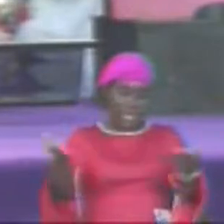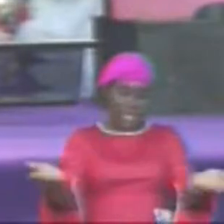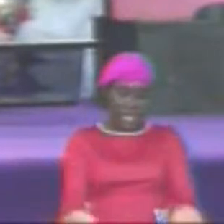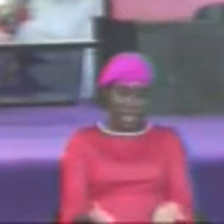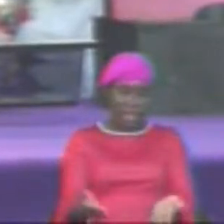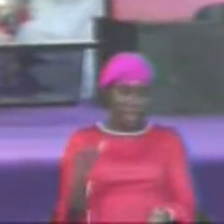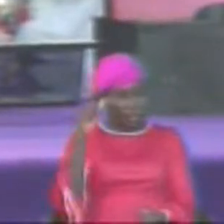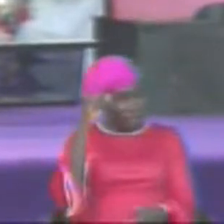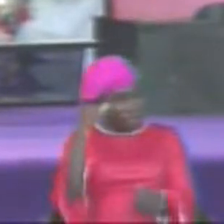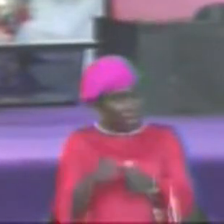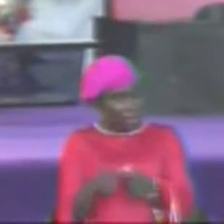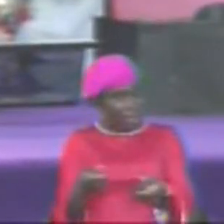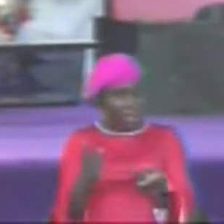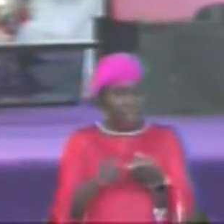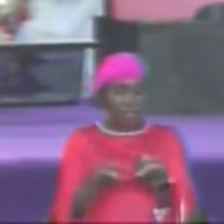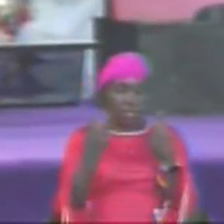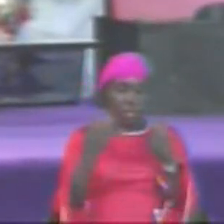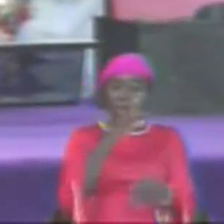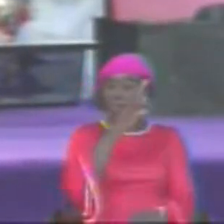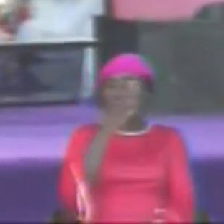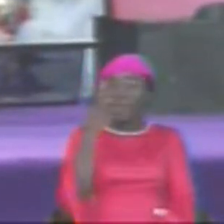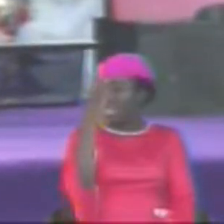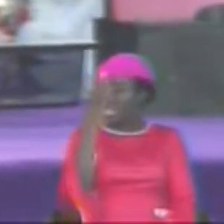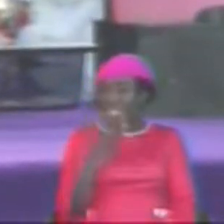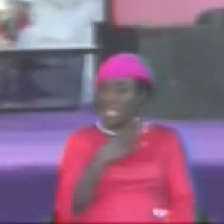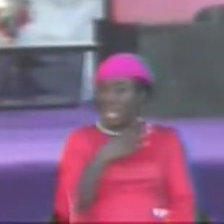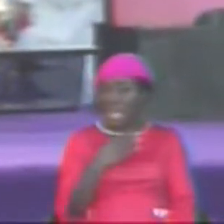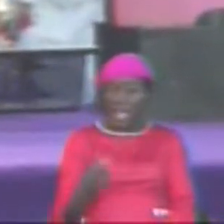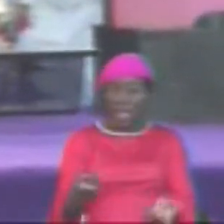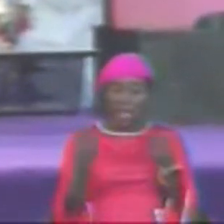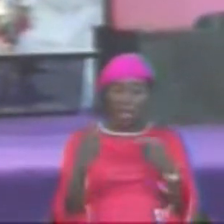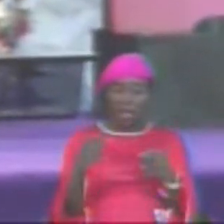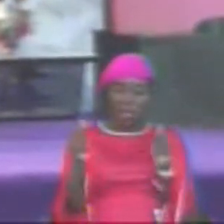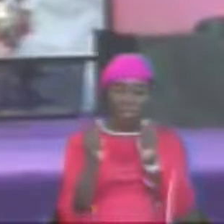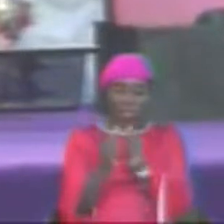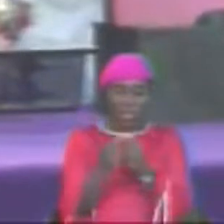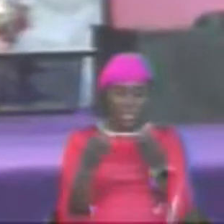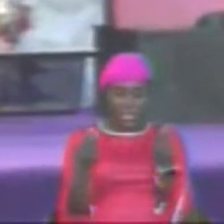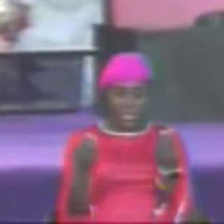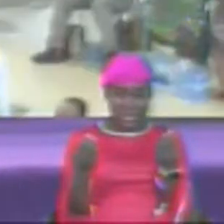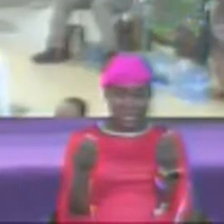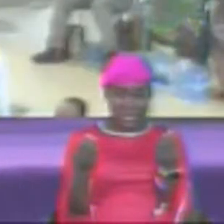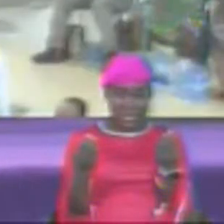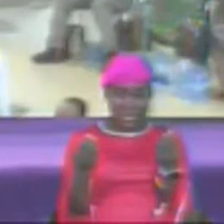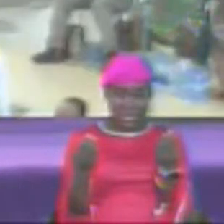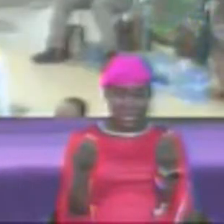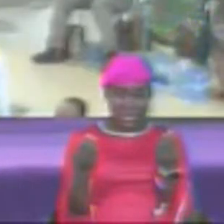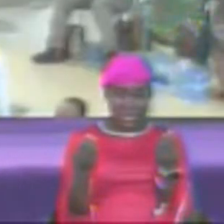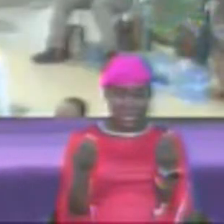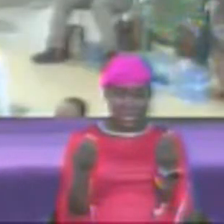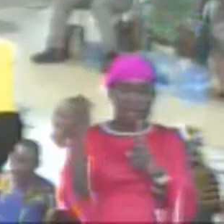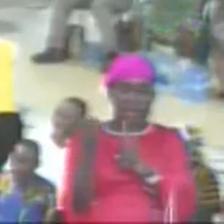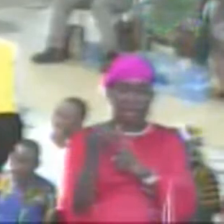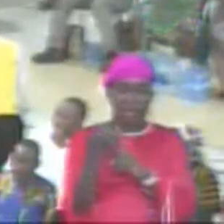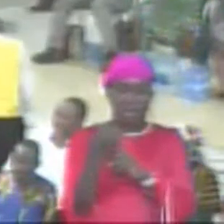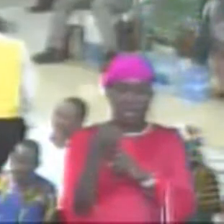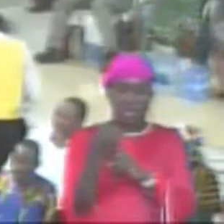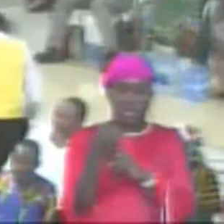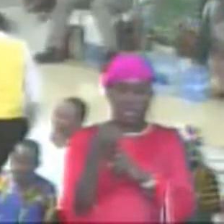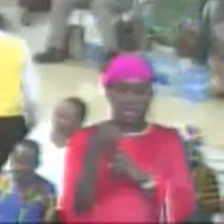Remember to come fasting and also come with sand from your environment into the